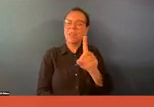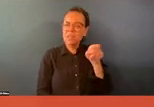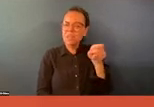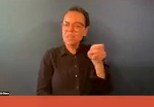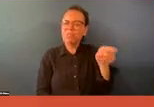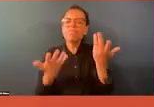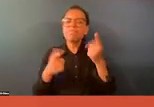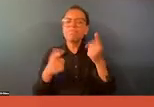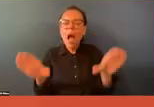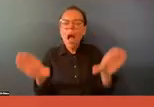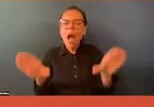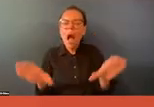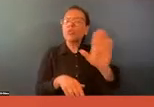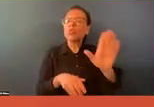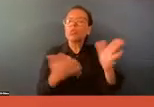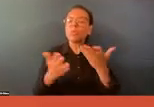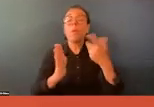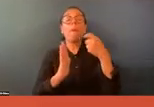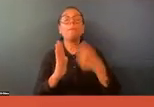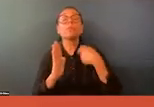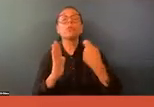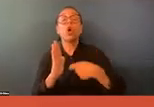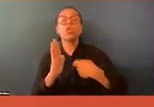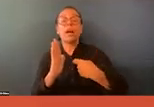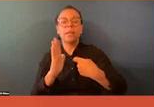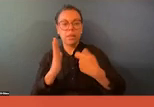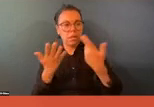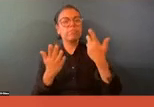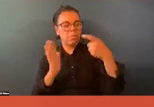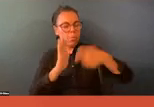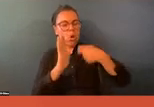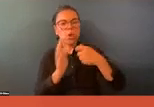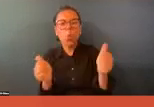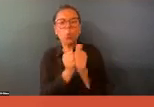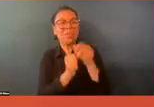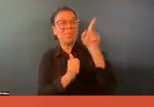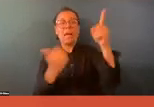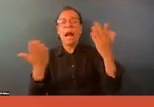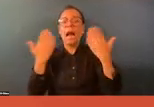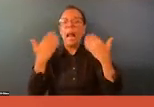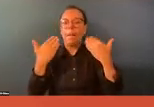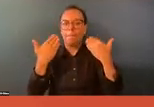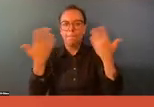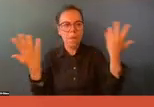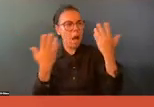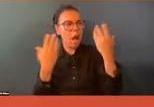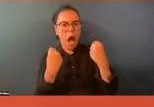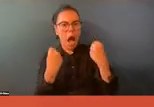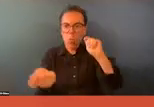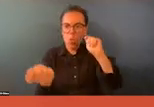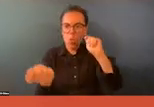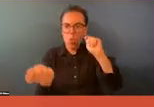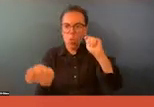and local health system strengthening project response to climate change and well-being of the women in